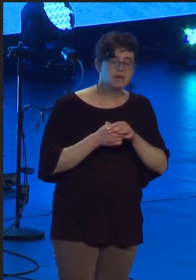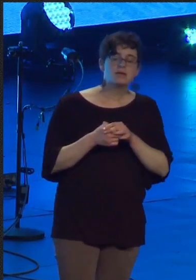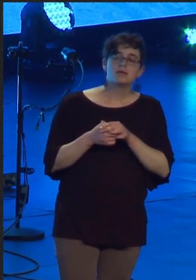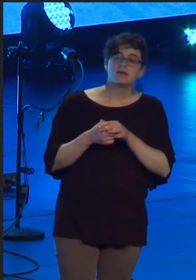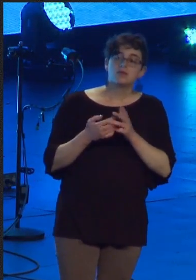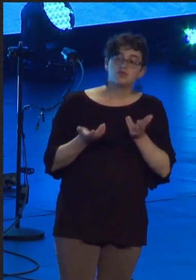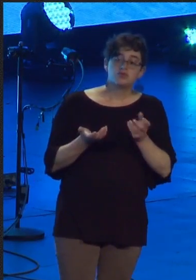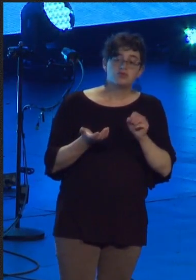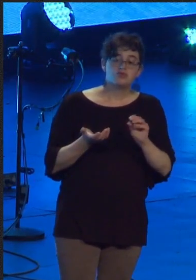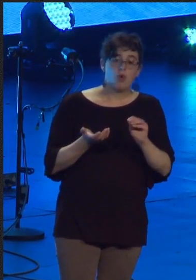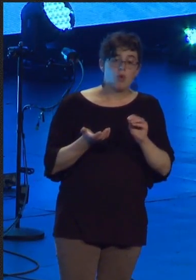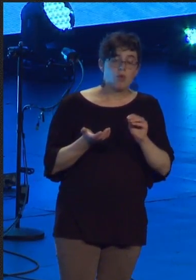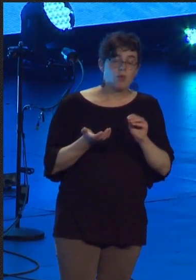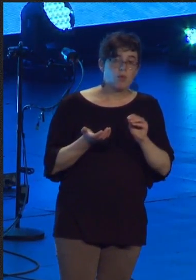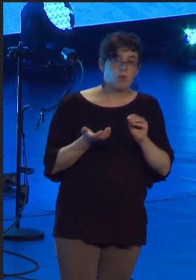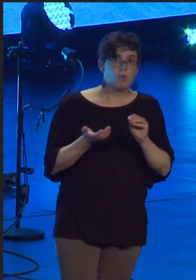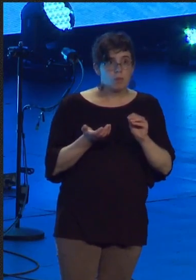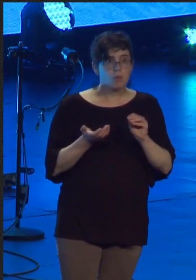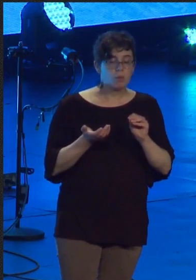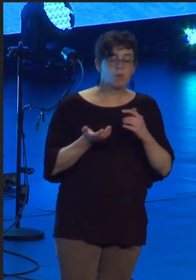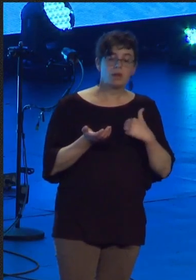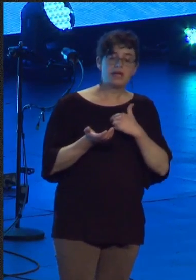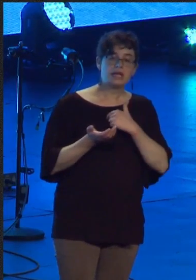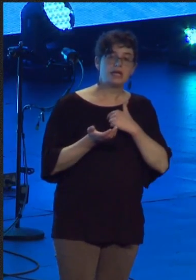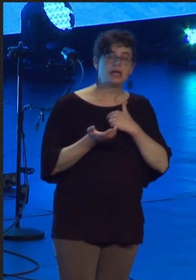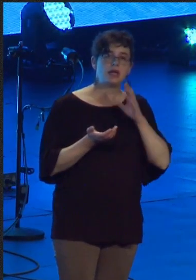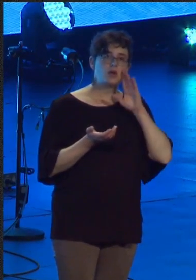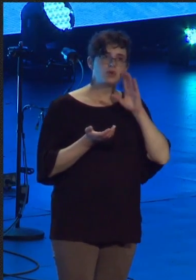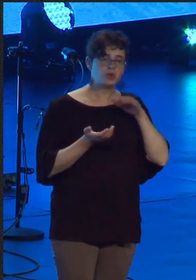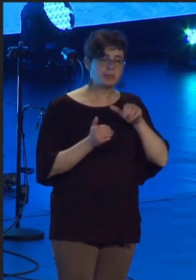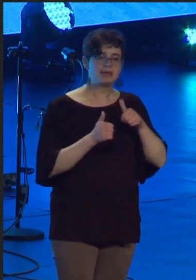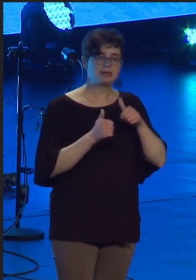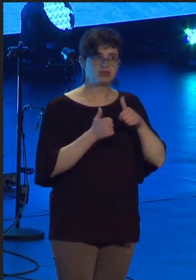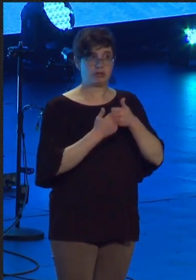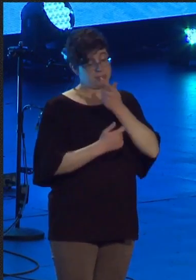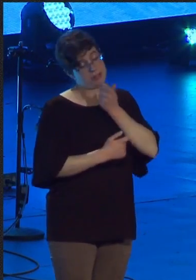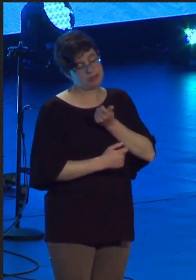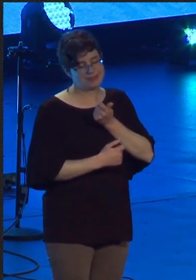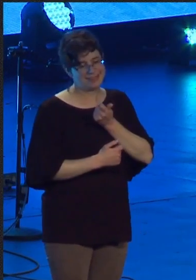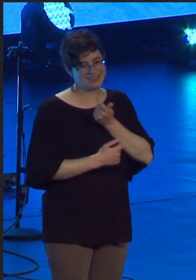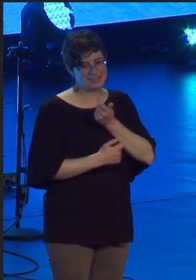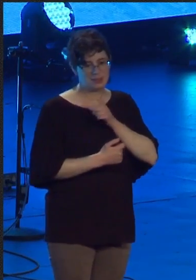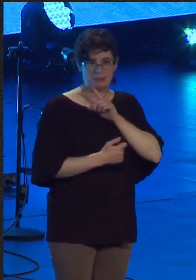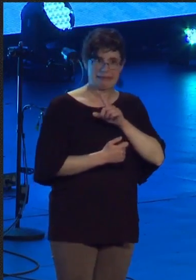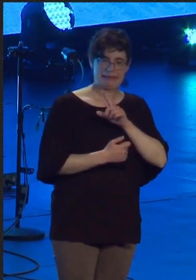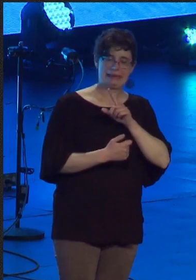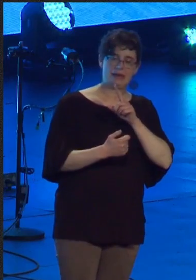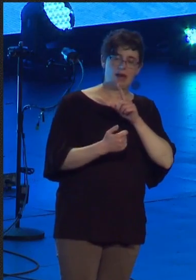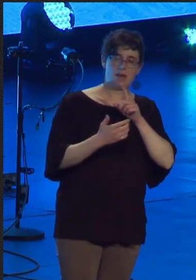Yeah. So it is. We knew it would be an interesting challenge. This is, again, not a path we expected,